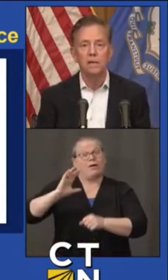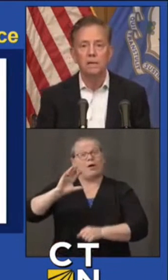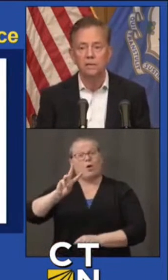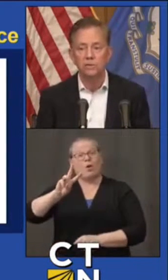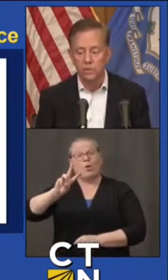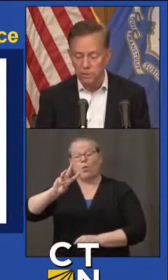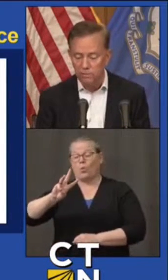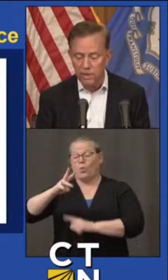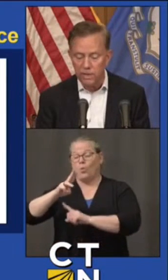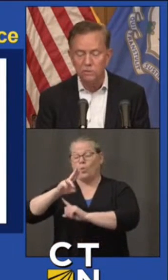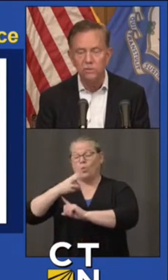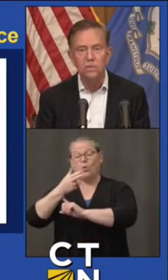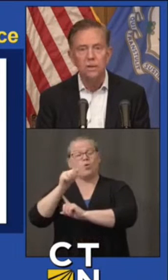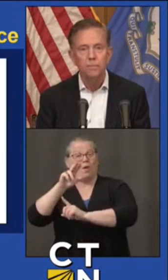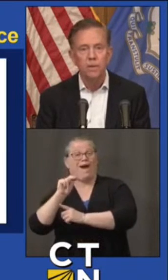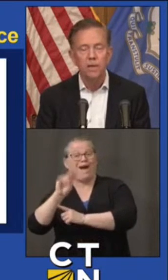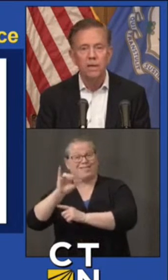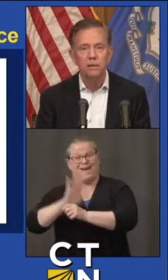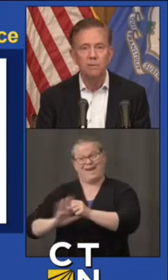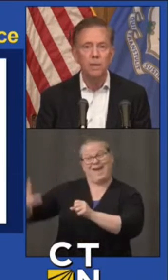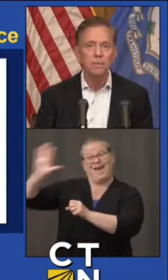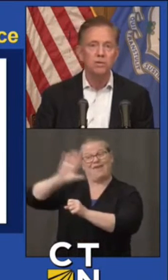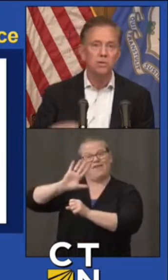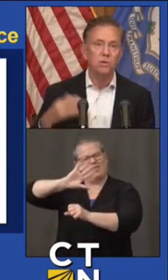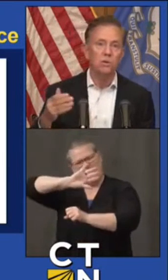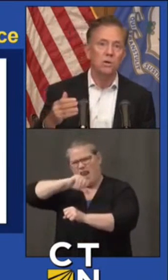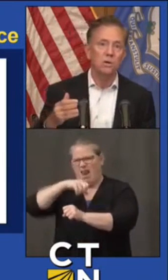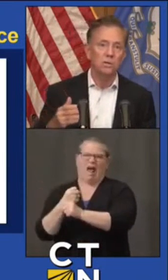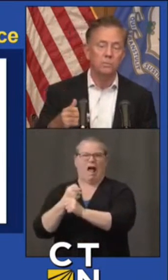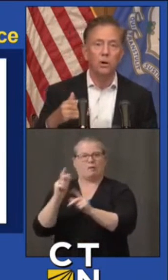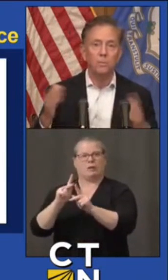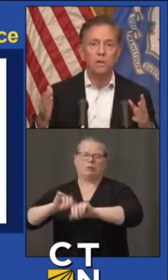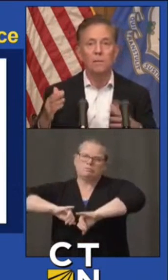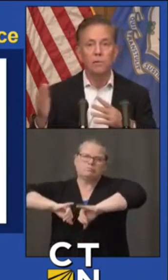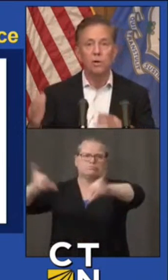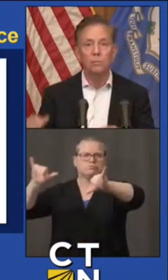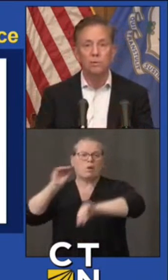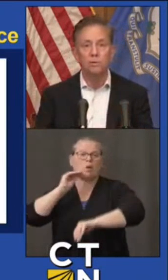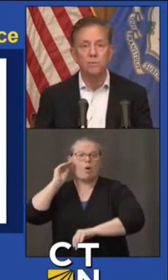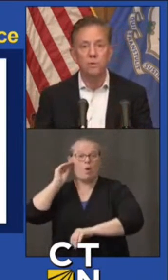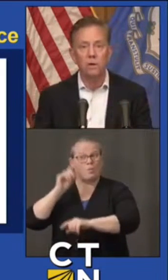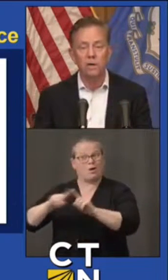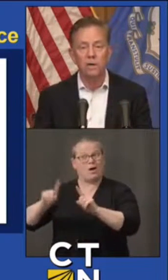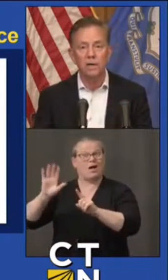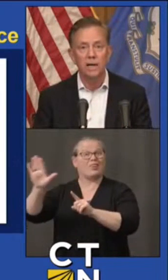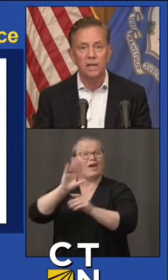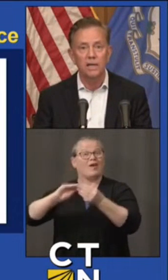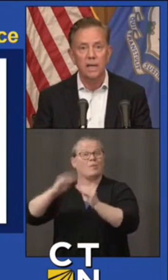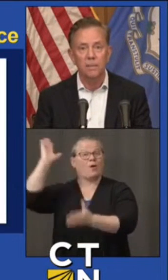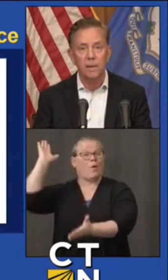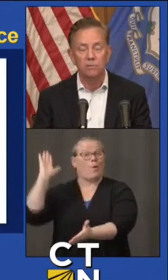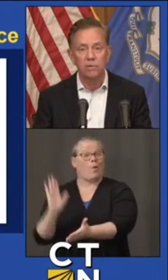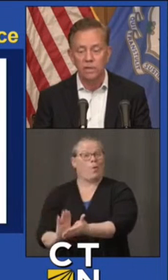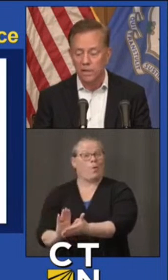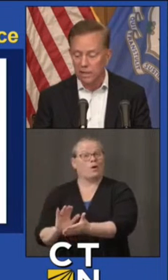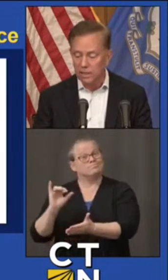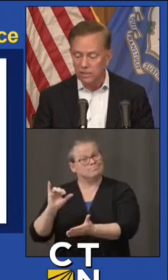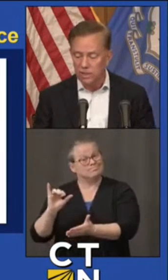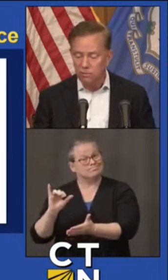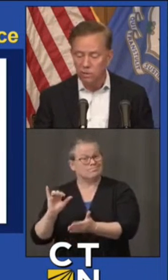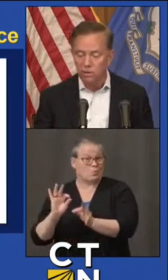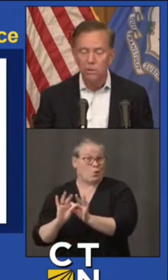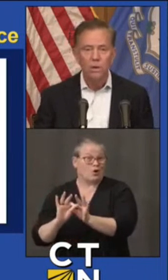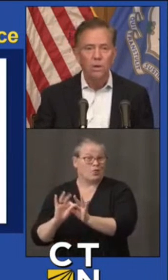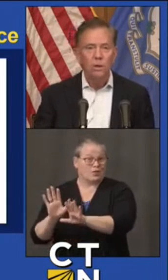paid some dividends. And you maybe saw our Department of Labor numbers for Connecticut came out today, and they